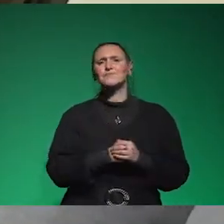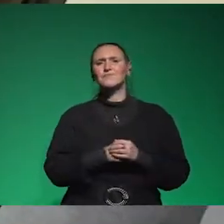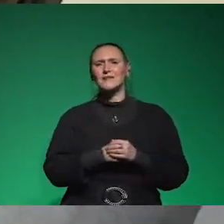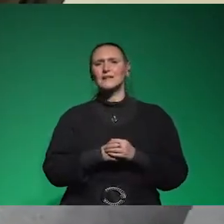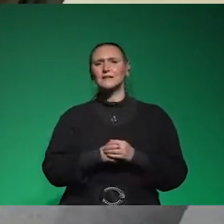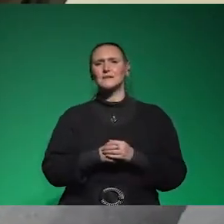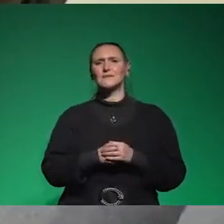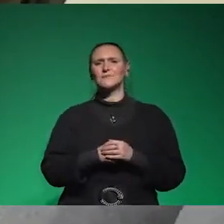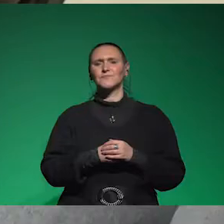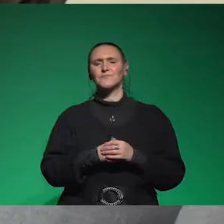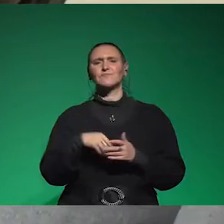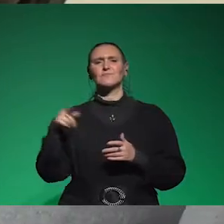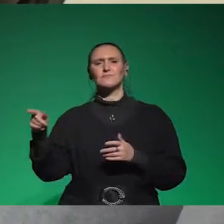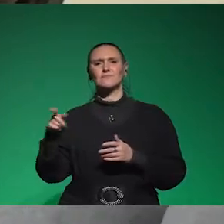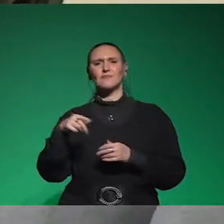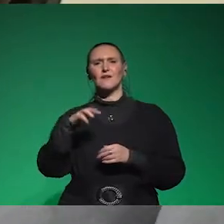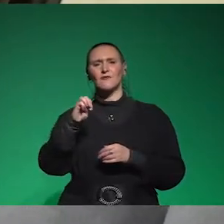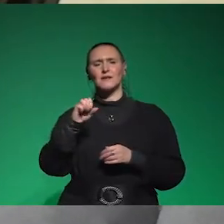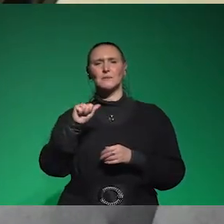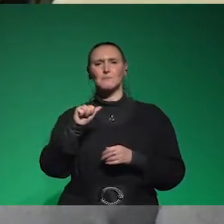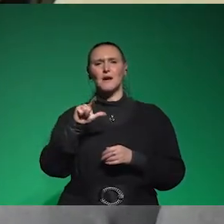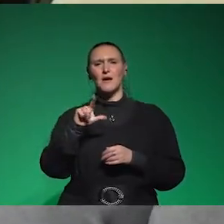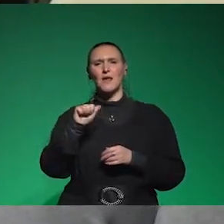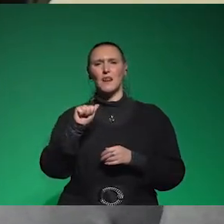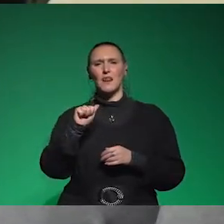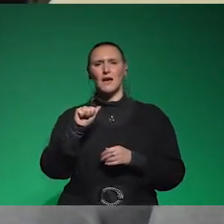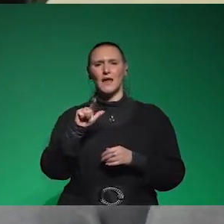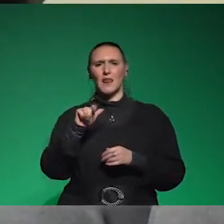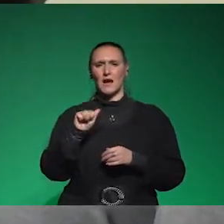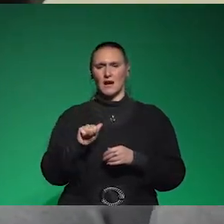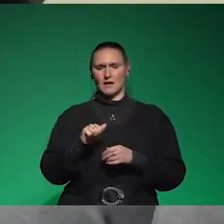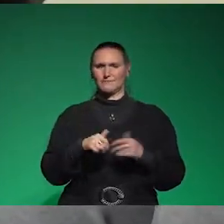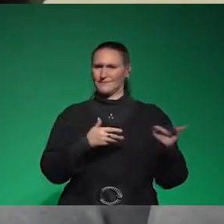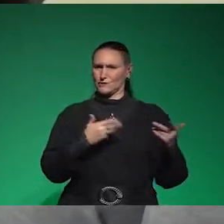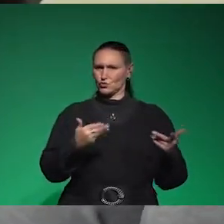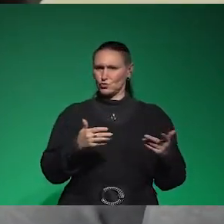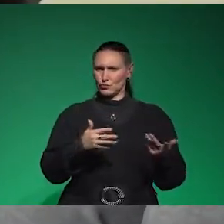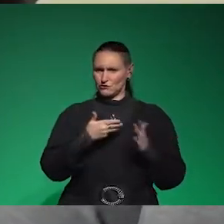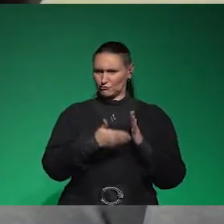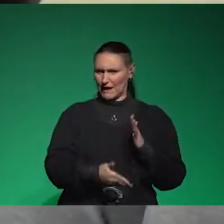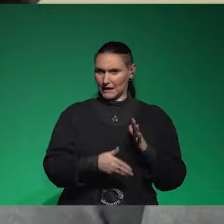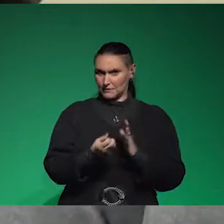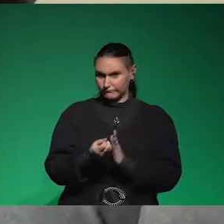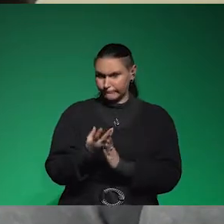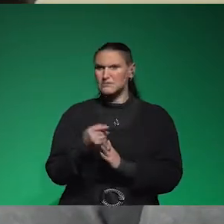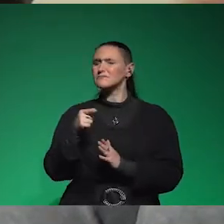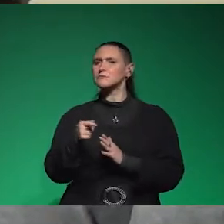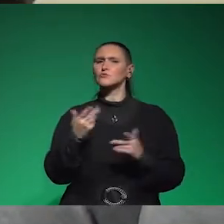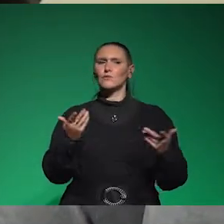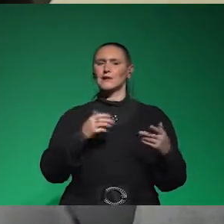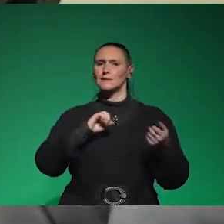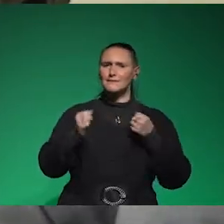It's the name of one of movement of the dance.